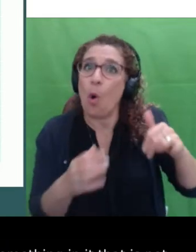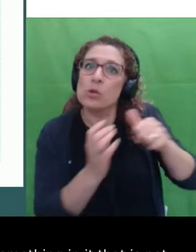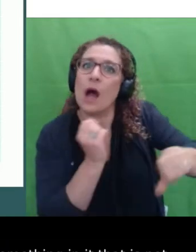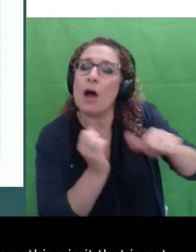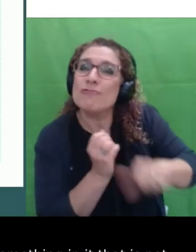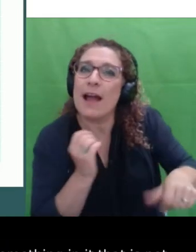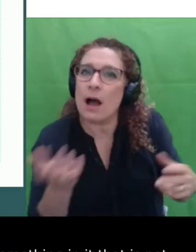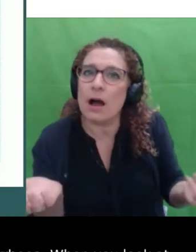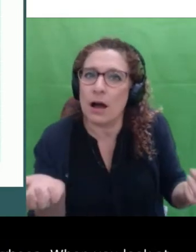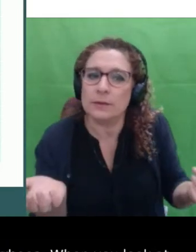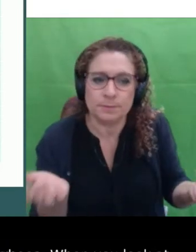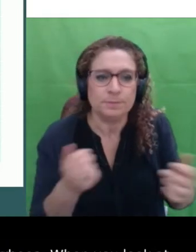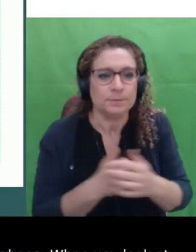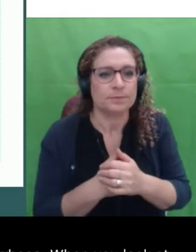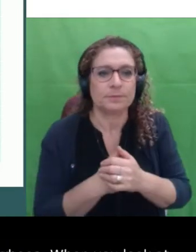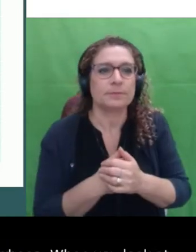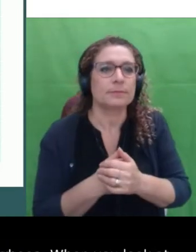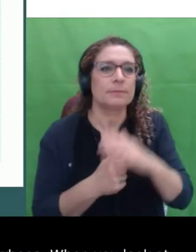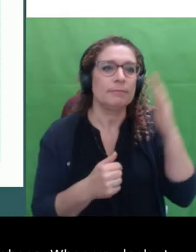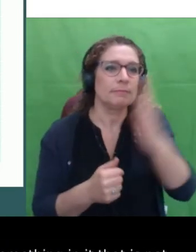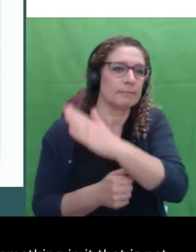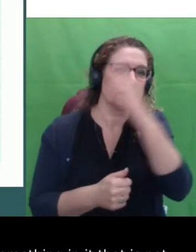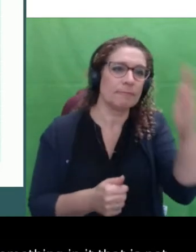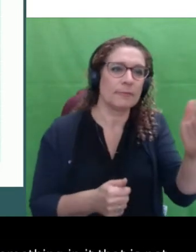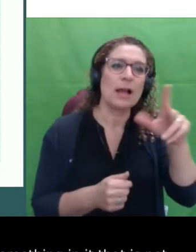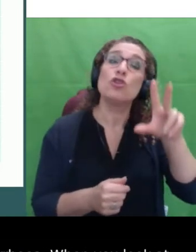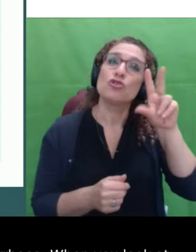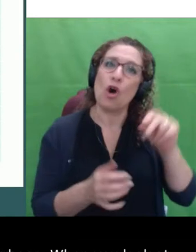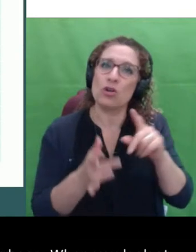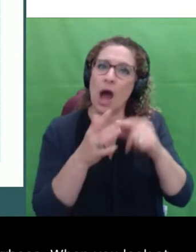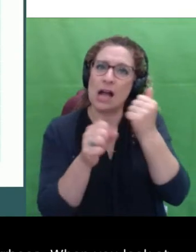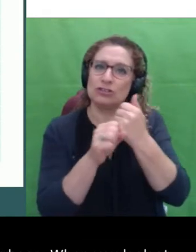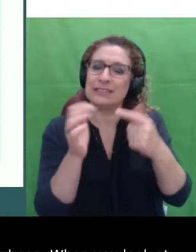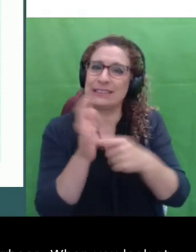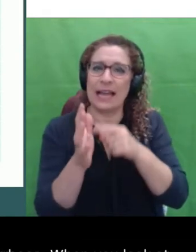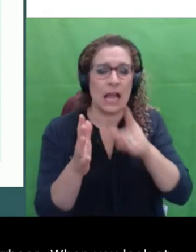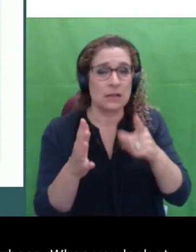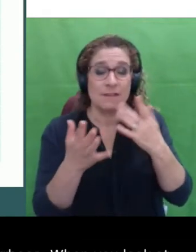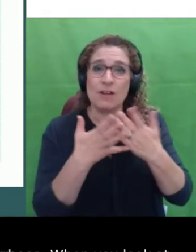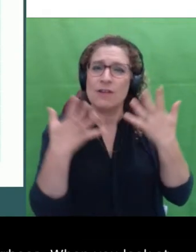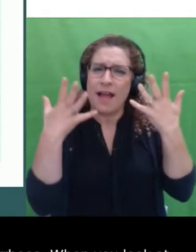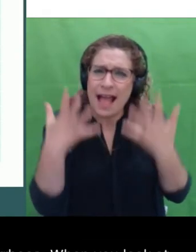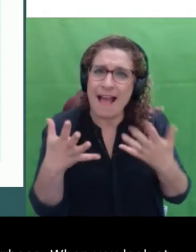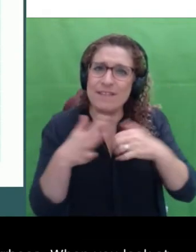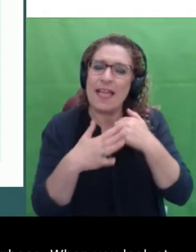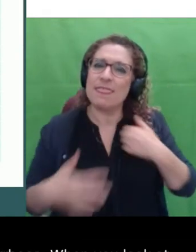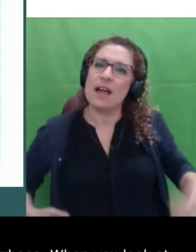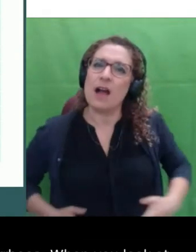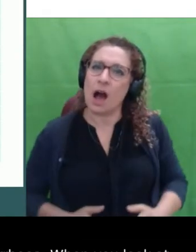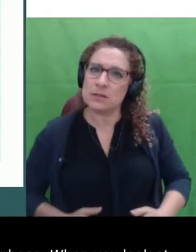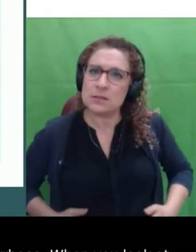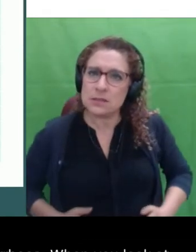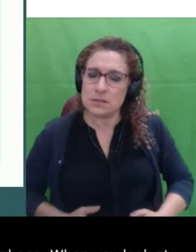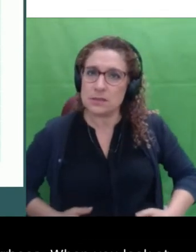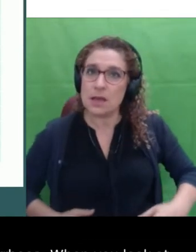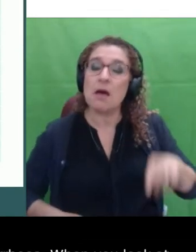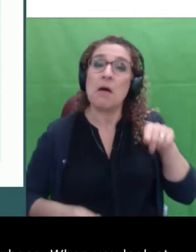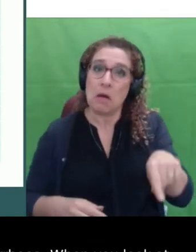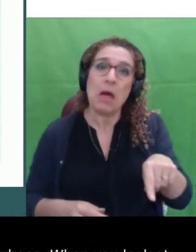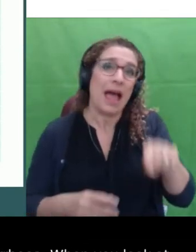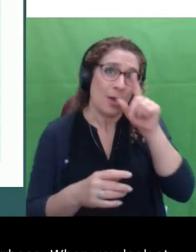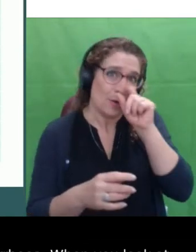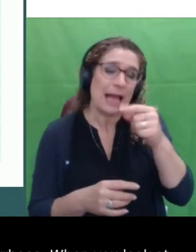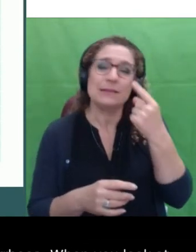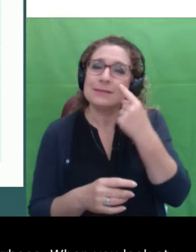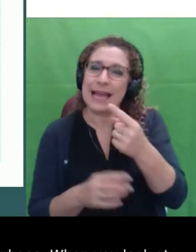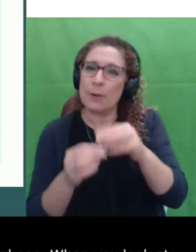a really gut-heavy illness and a lot of these symptoms will cross over with symptoms that babies can present with anyway for something